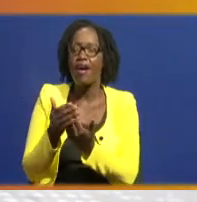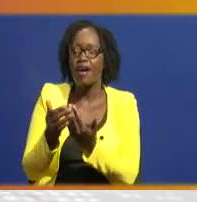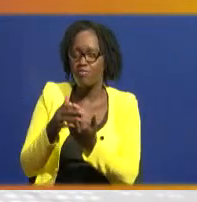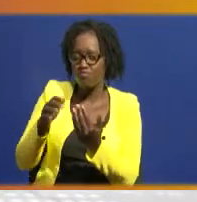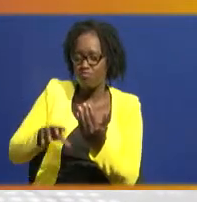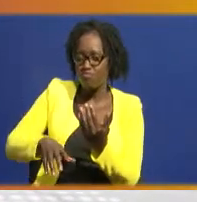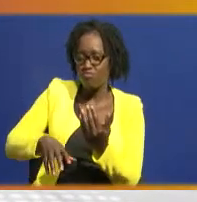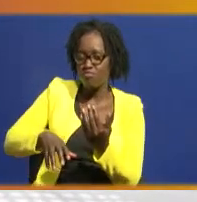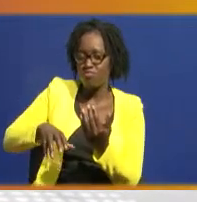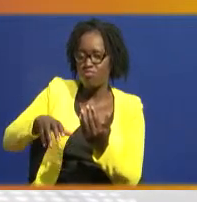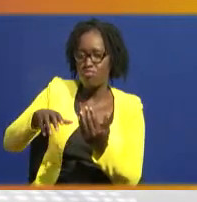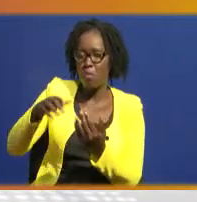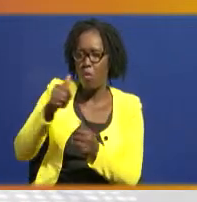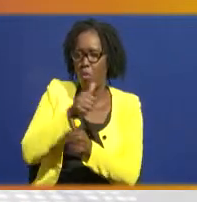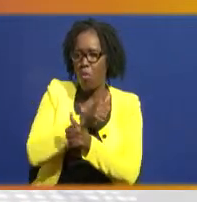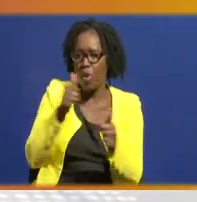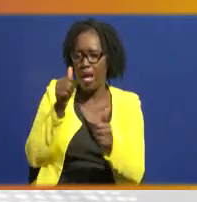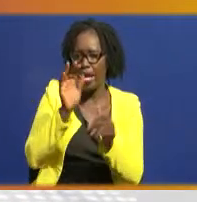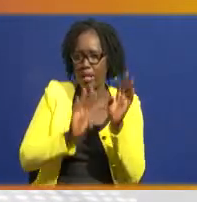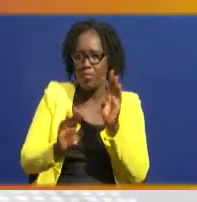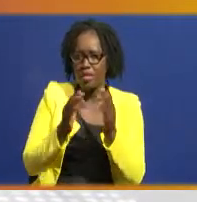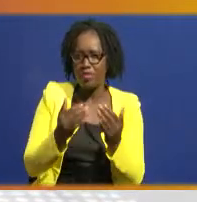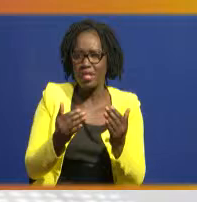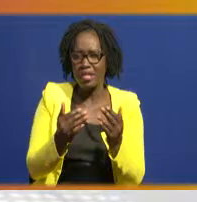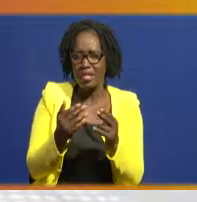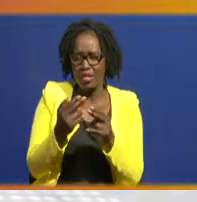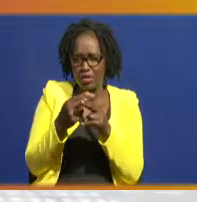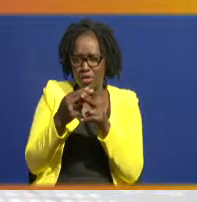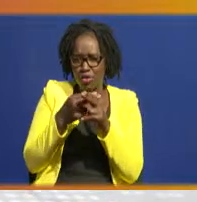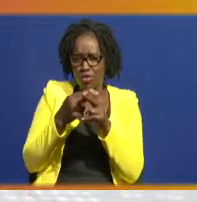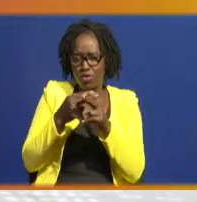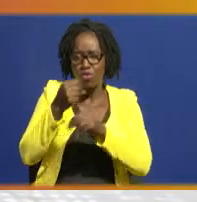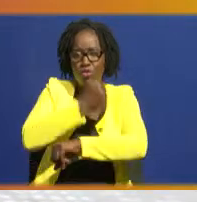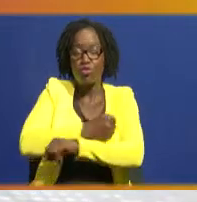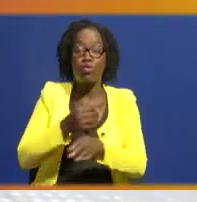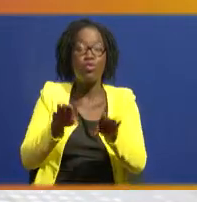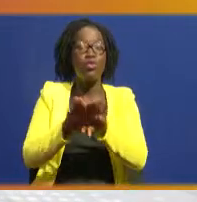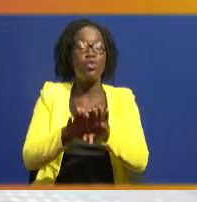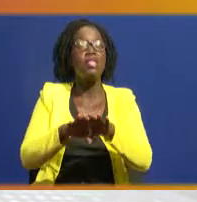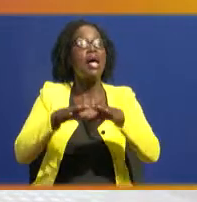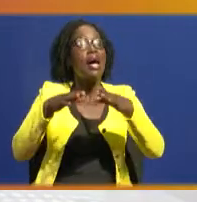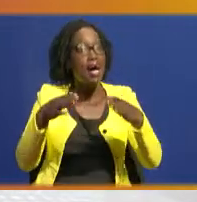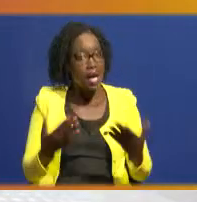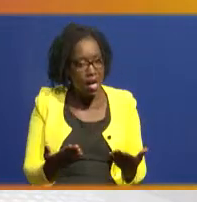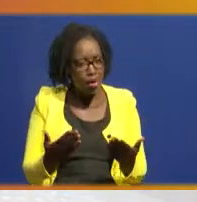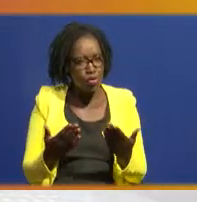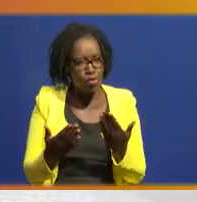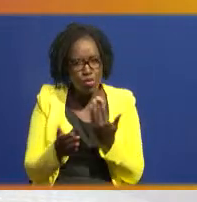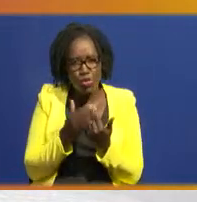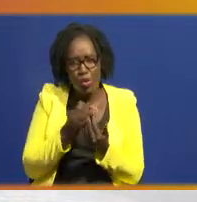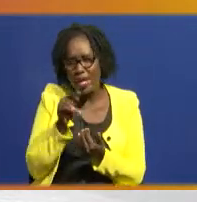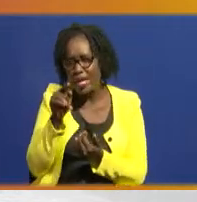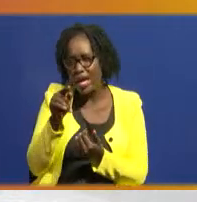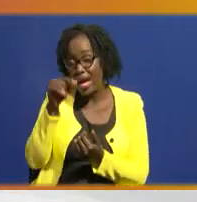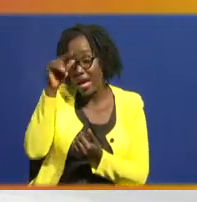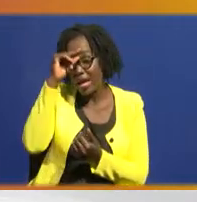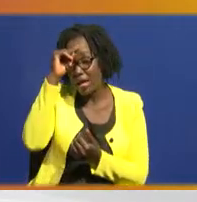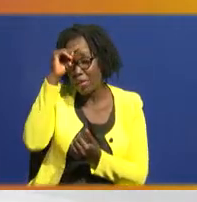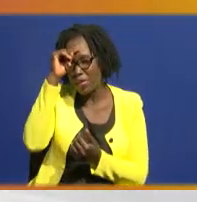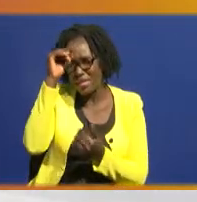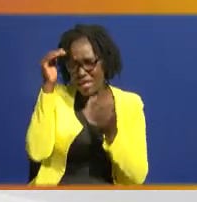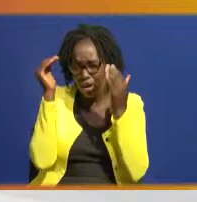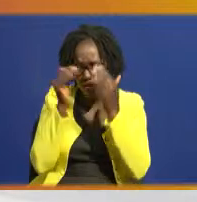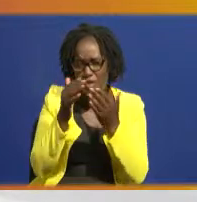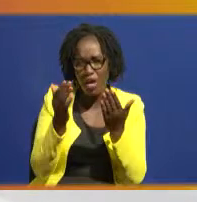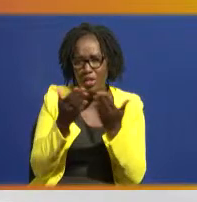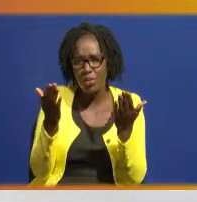upright children, and especially now that the schools are almost closing. How do we go about this? The government has embarked on